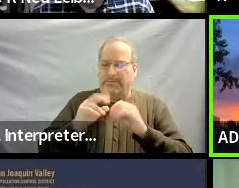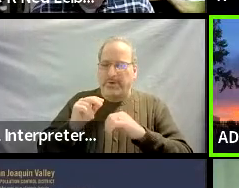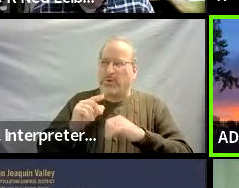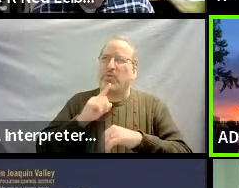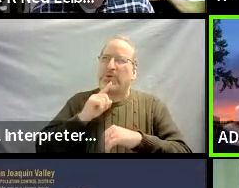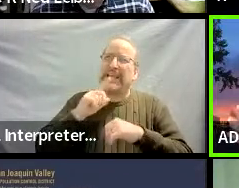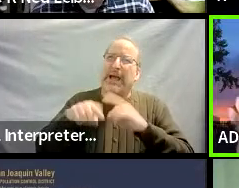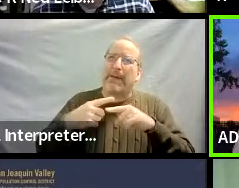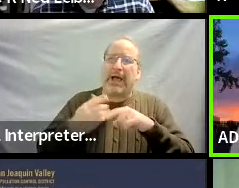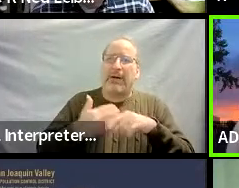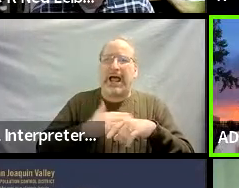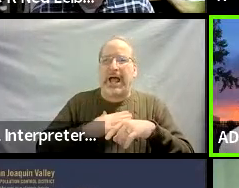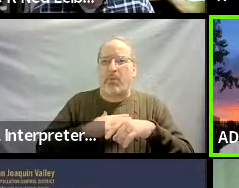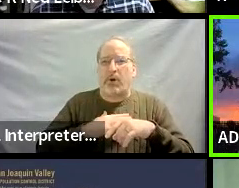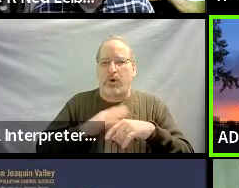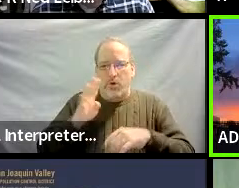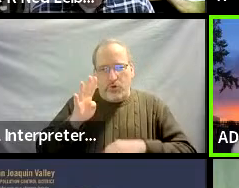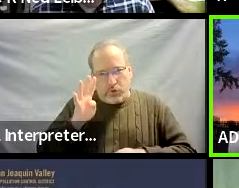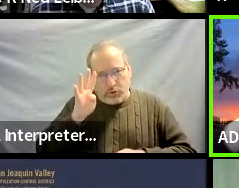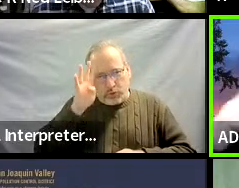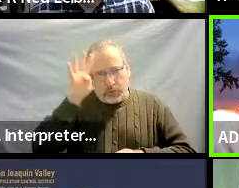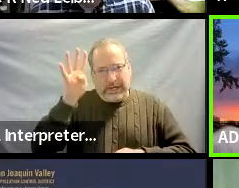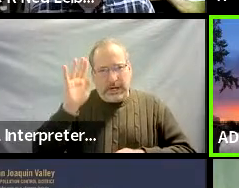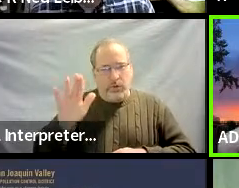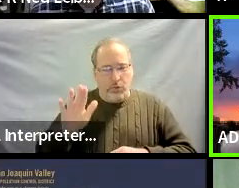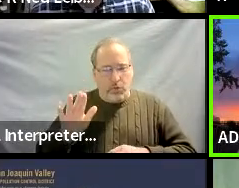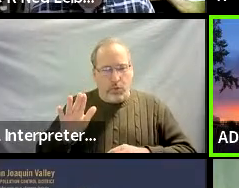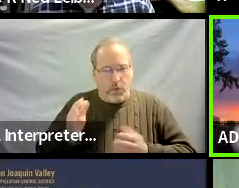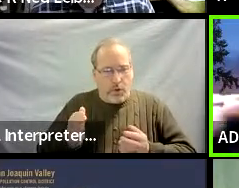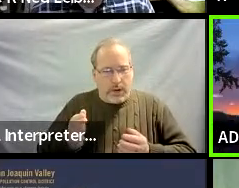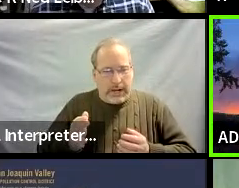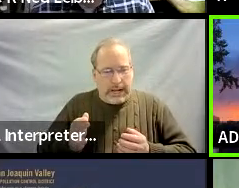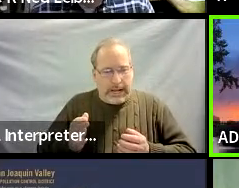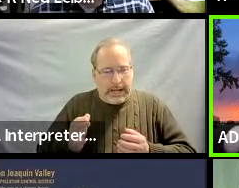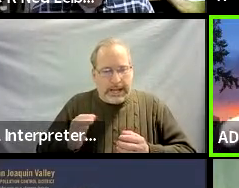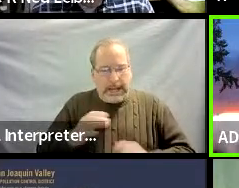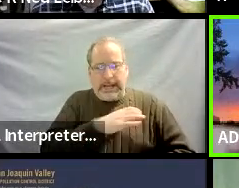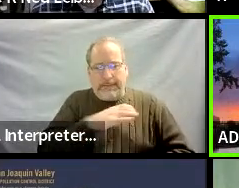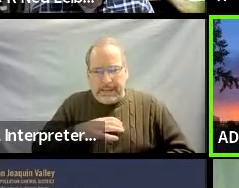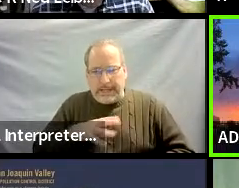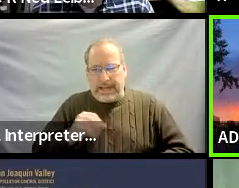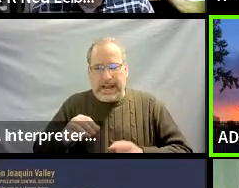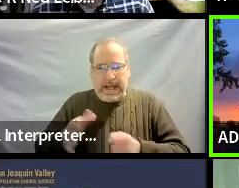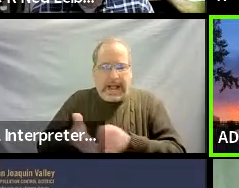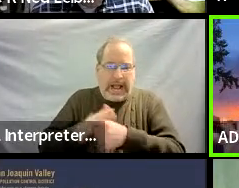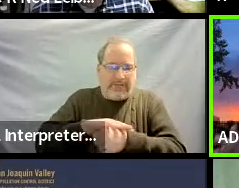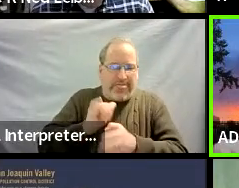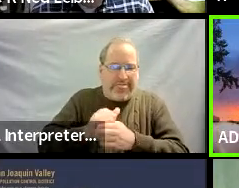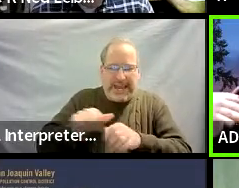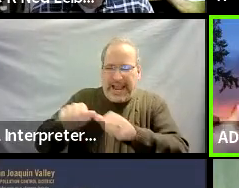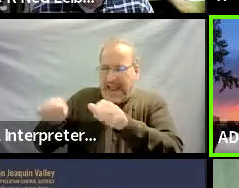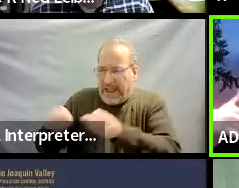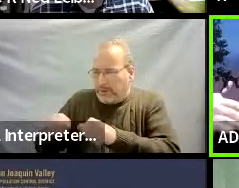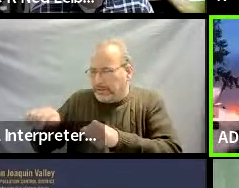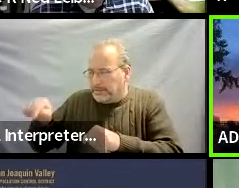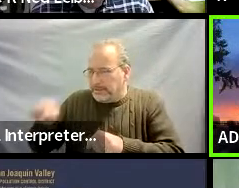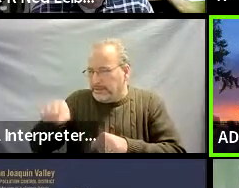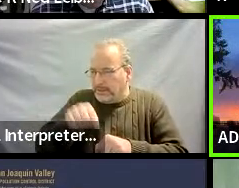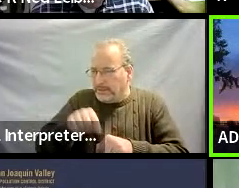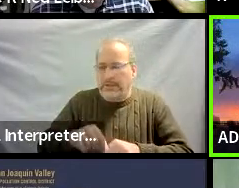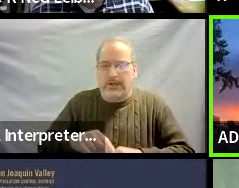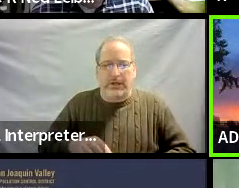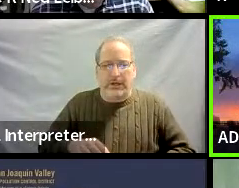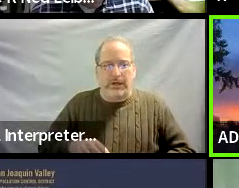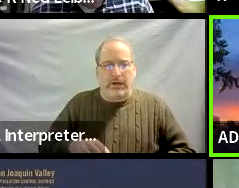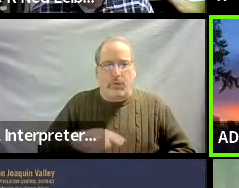the dynamic creation of your committee and kind of what Margot was saying, covering those areas. And you know, we could operate from where we